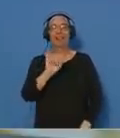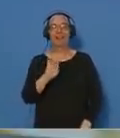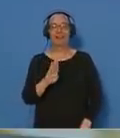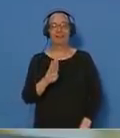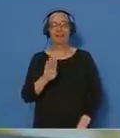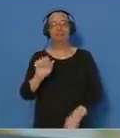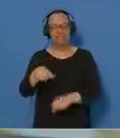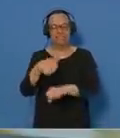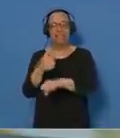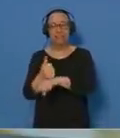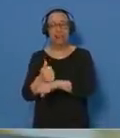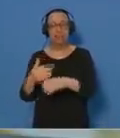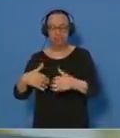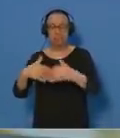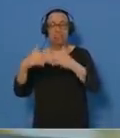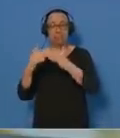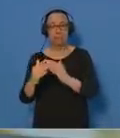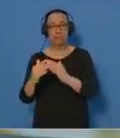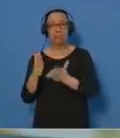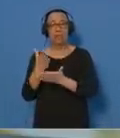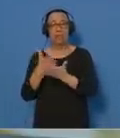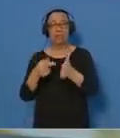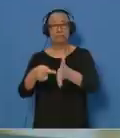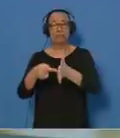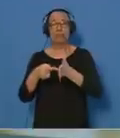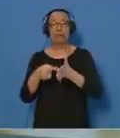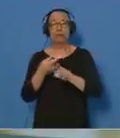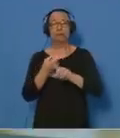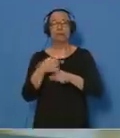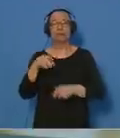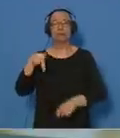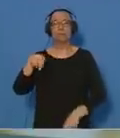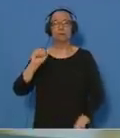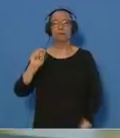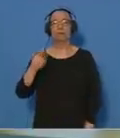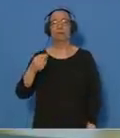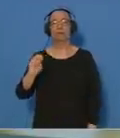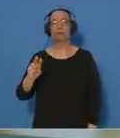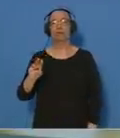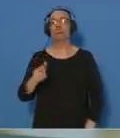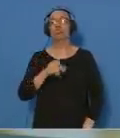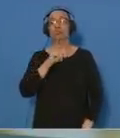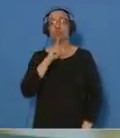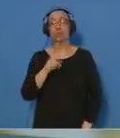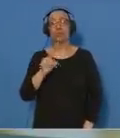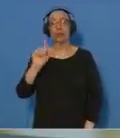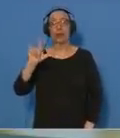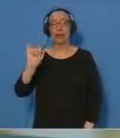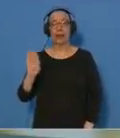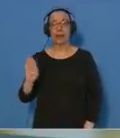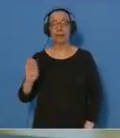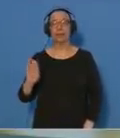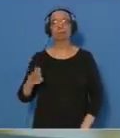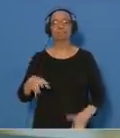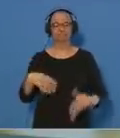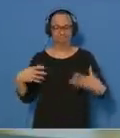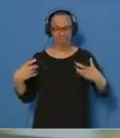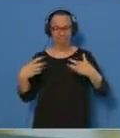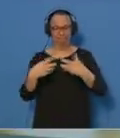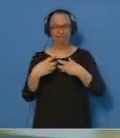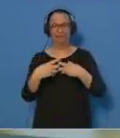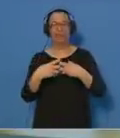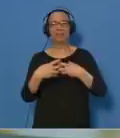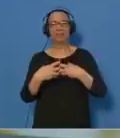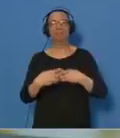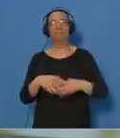constructed, so to speak, because there are some requirements from PAHU with respect to ensuring that the lab facilities meet the international standards, and